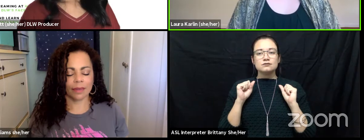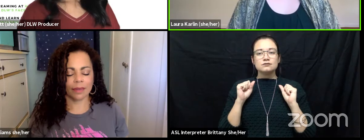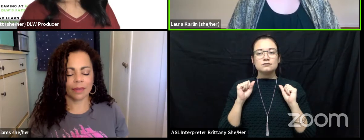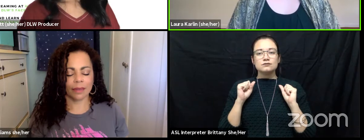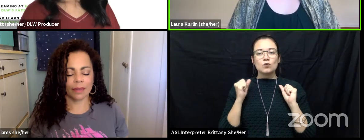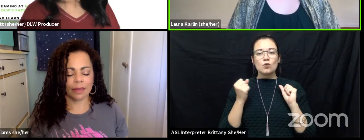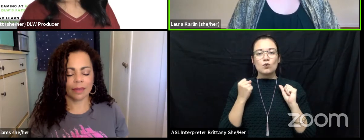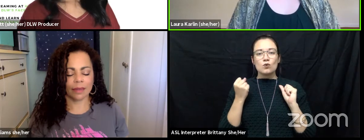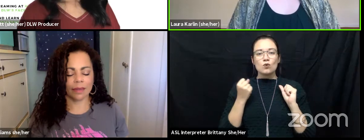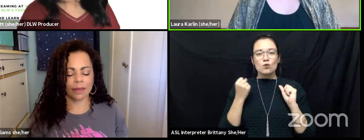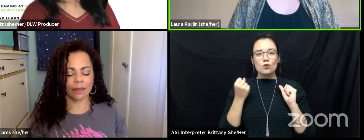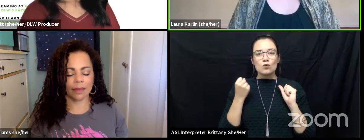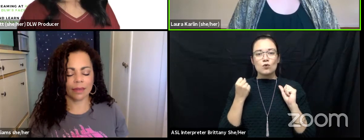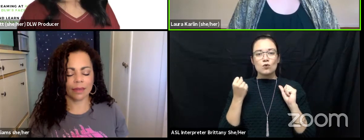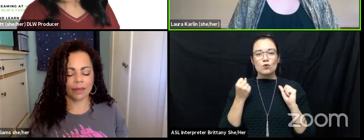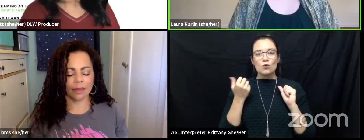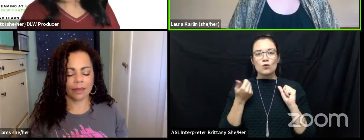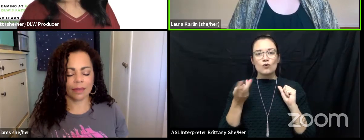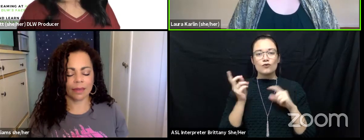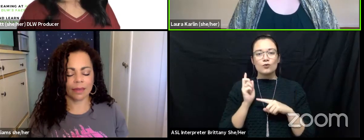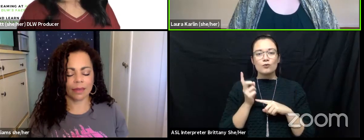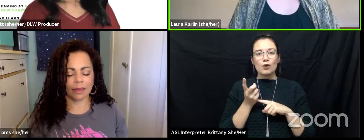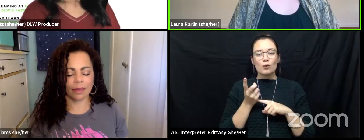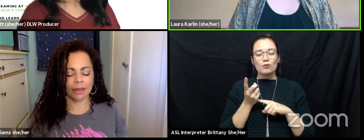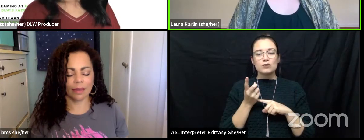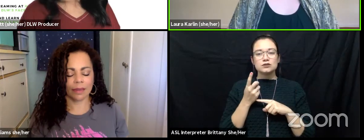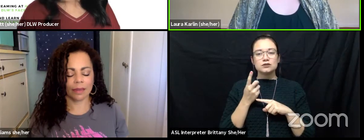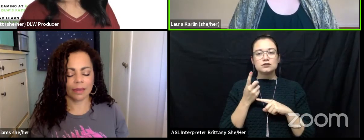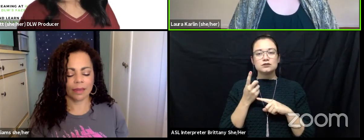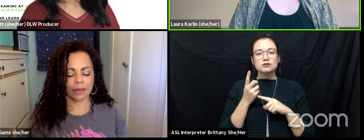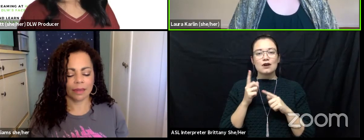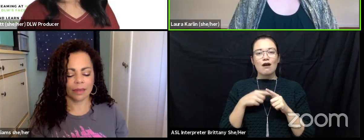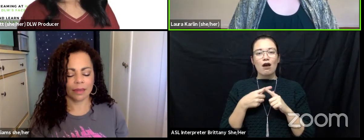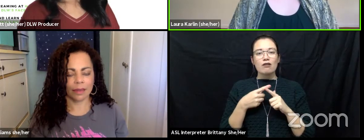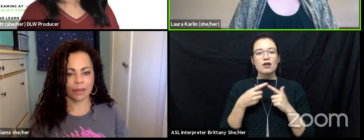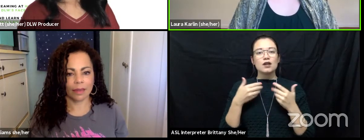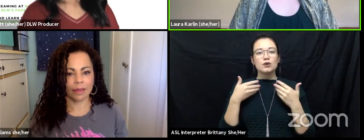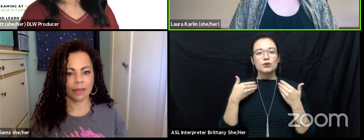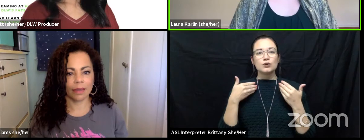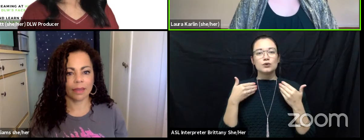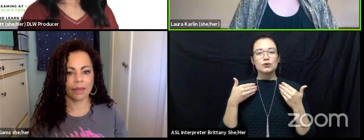Hold it for just a moment, and then soften and let it go.